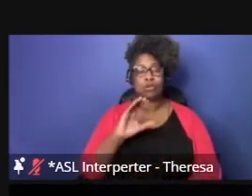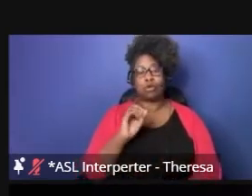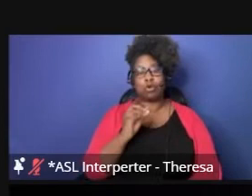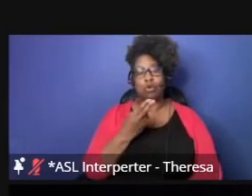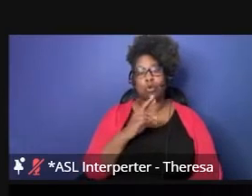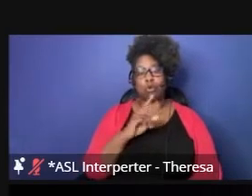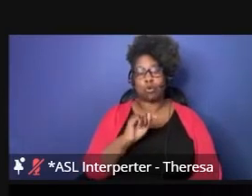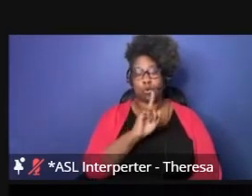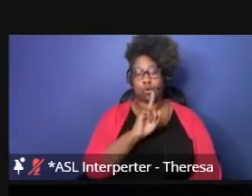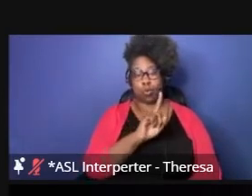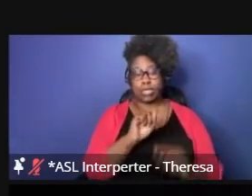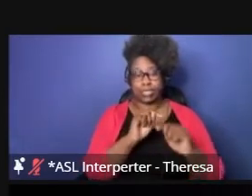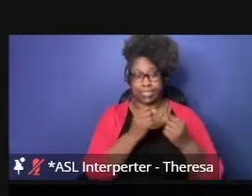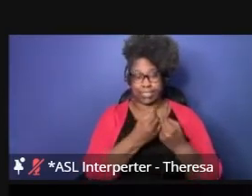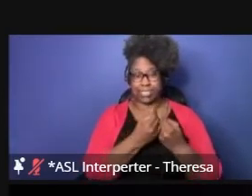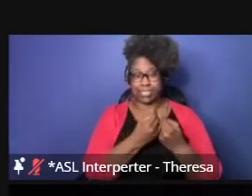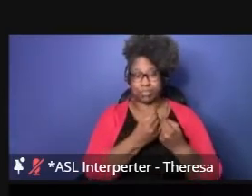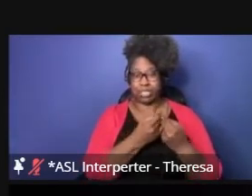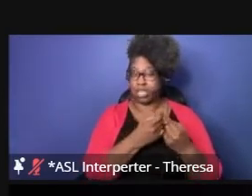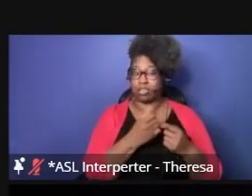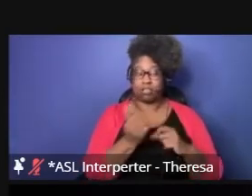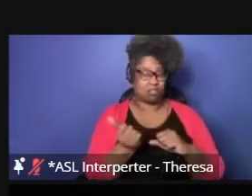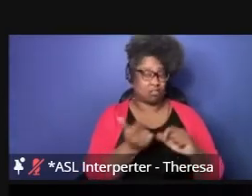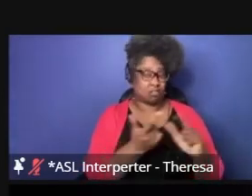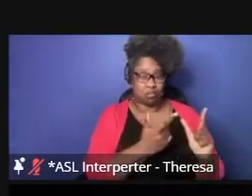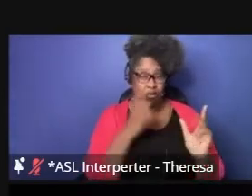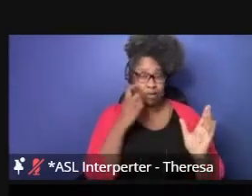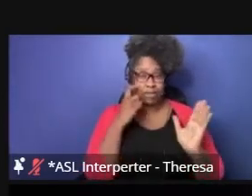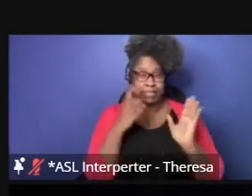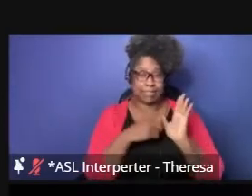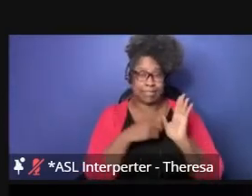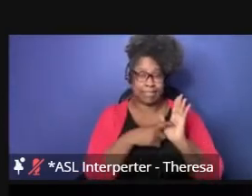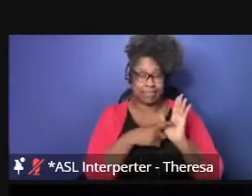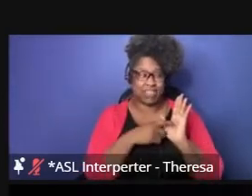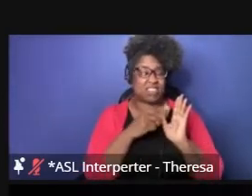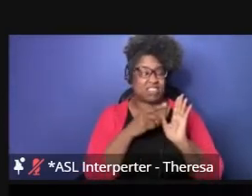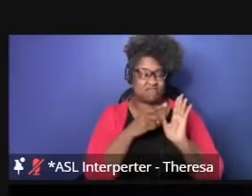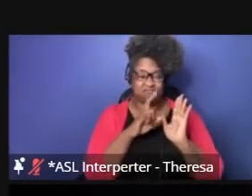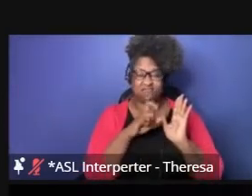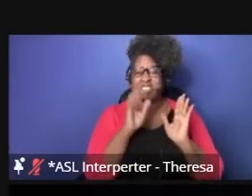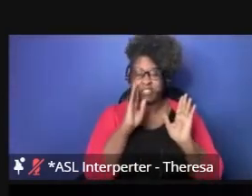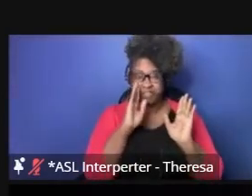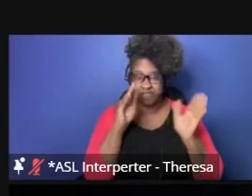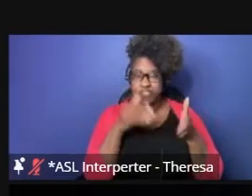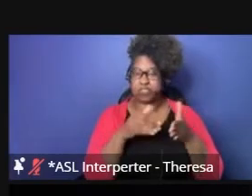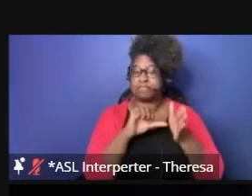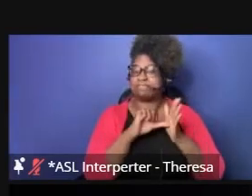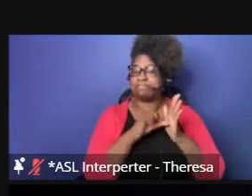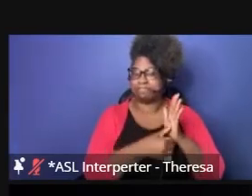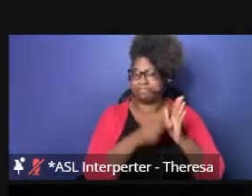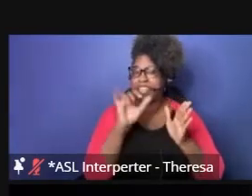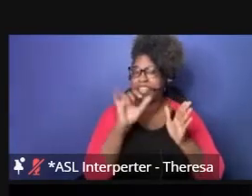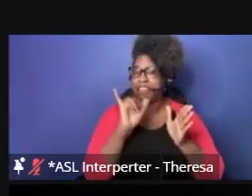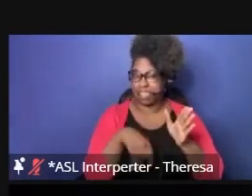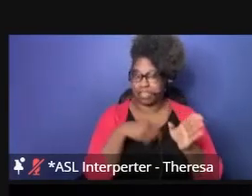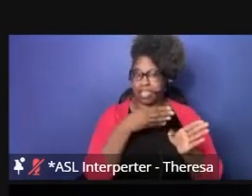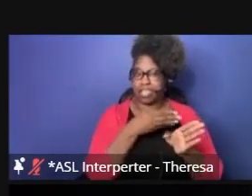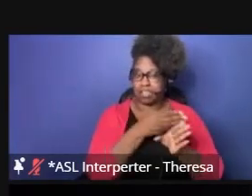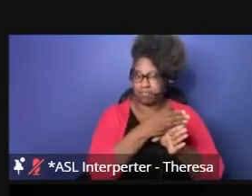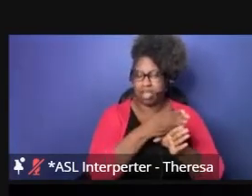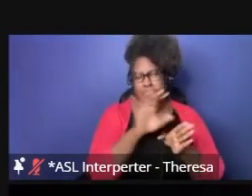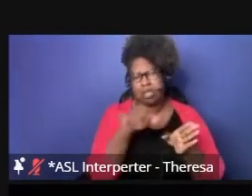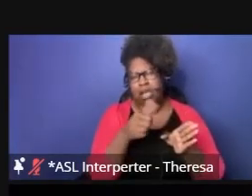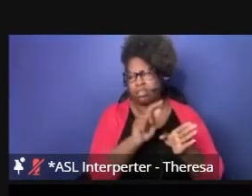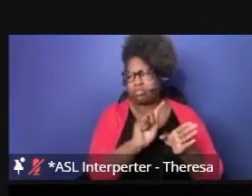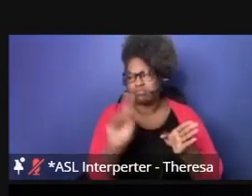teams identified this as an area of emphasis. They identified other things too, but the one thing they had